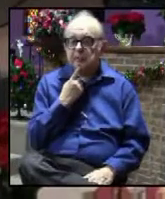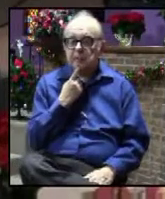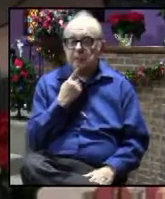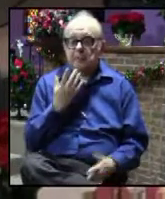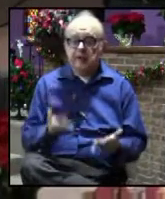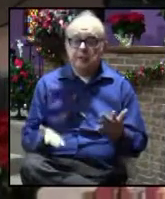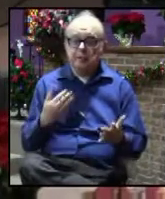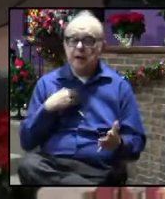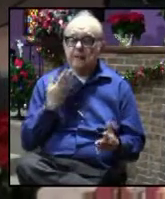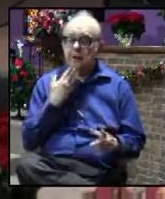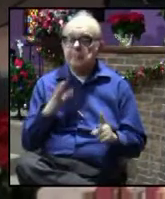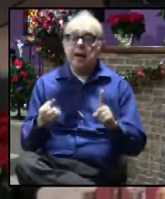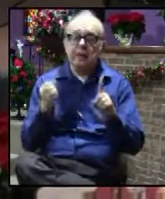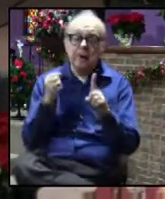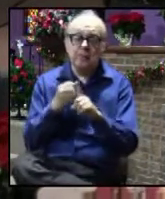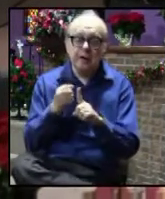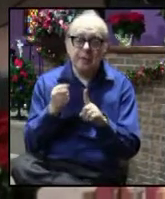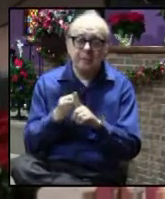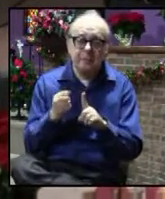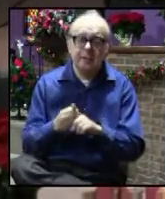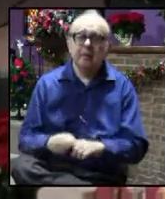rhythm. Amen.